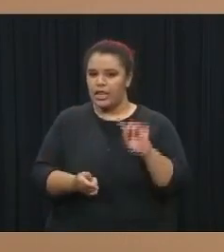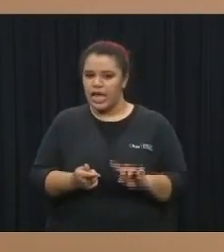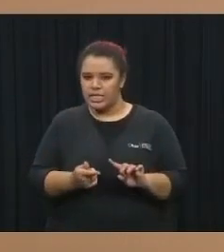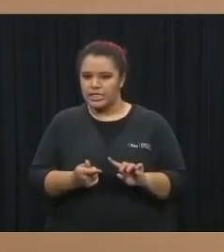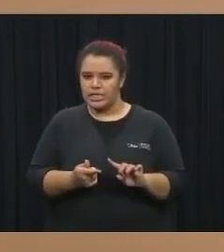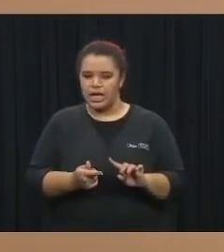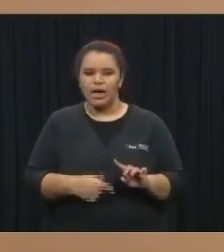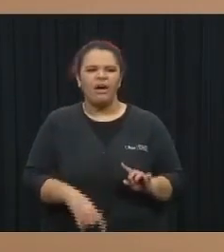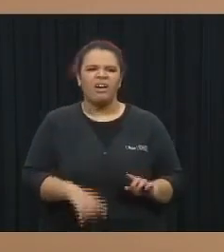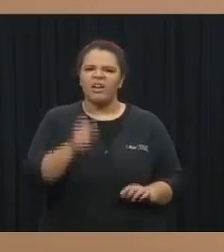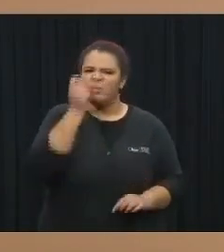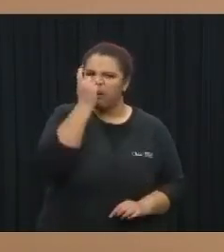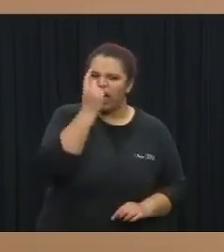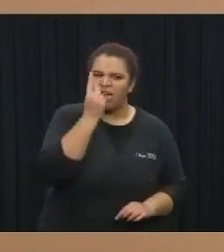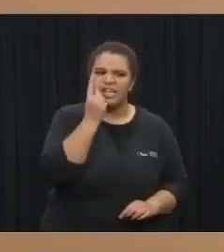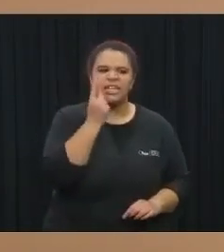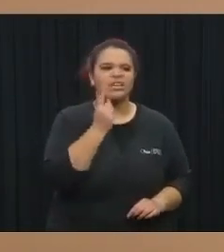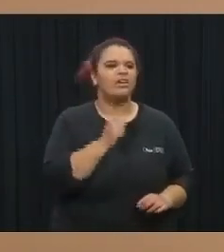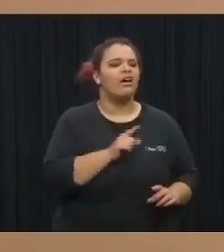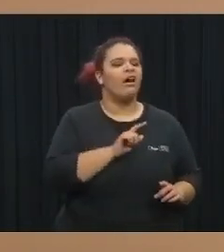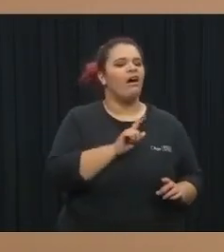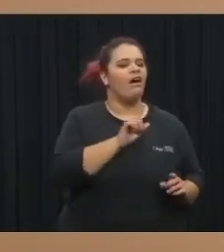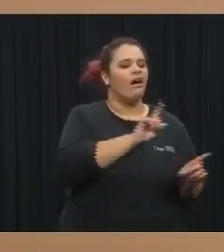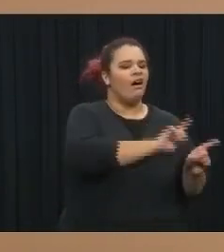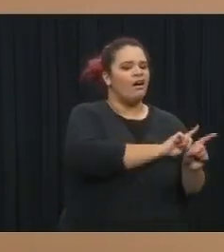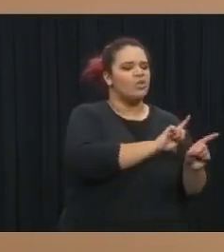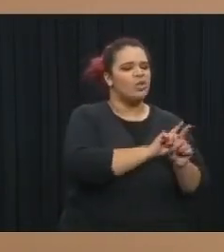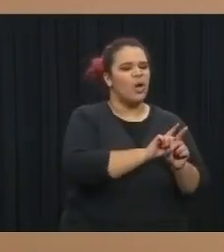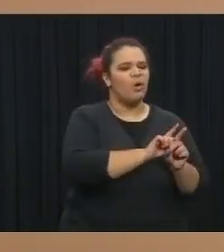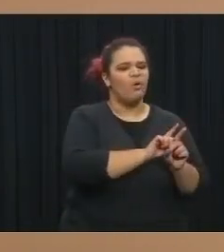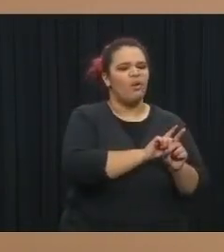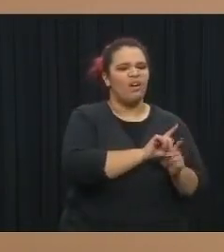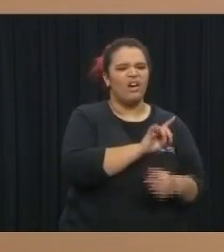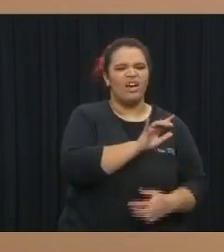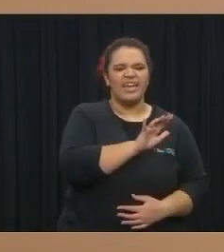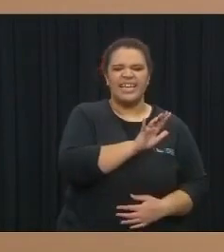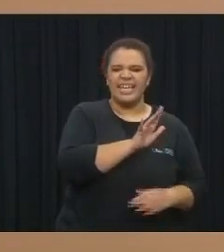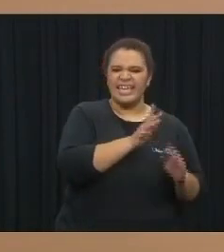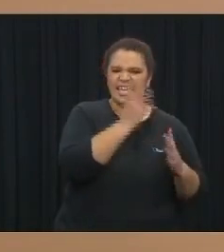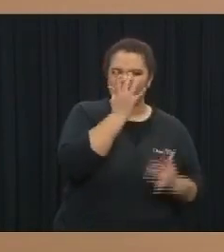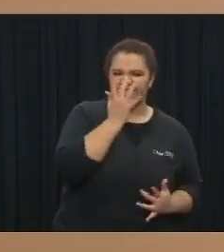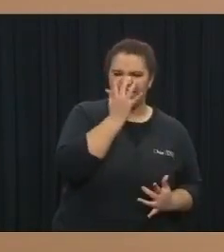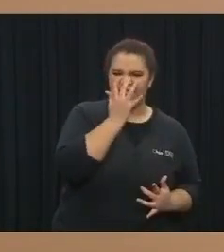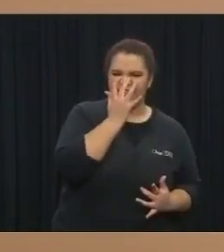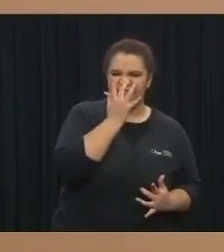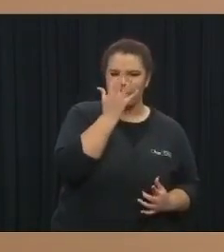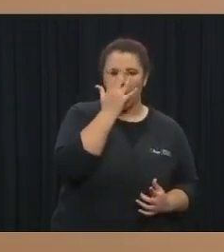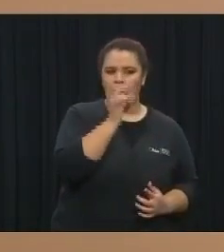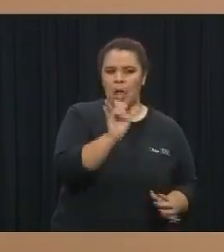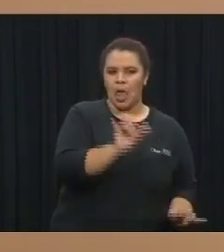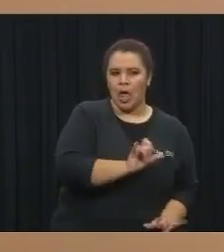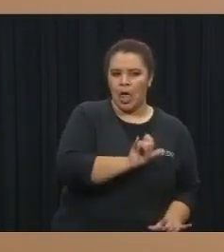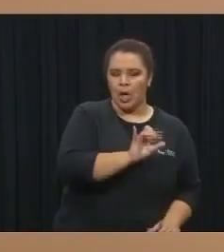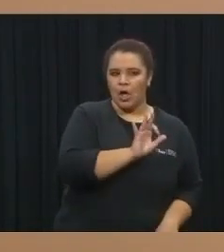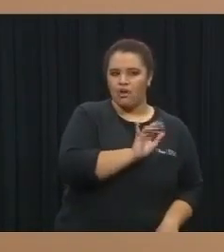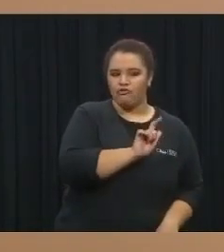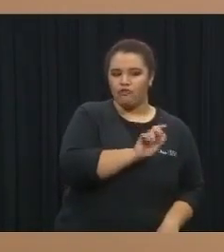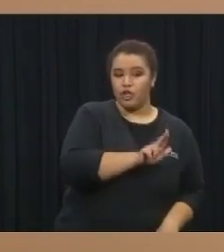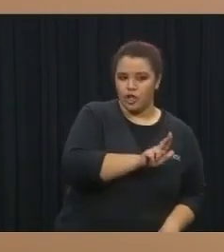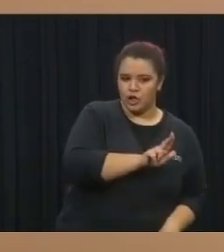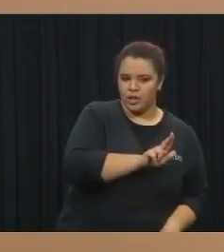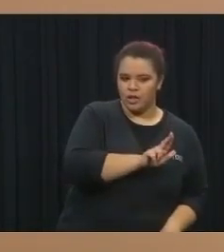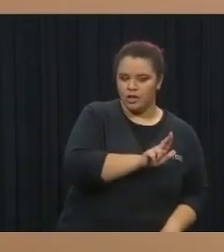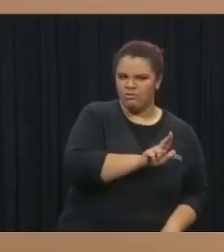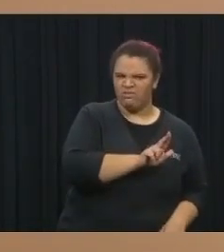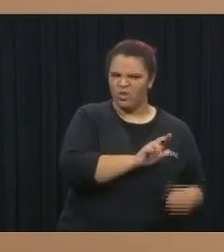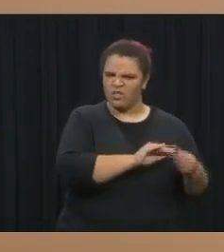going up. So these influenza-like illnesses, which I think could potentially be markers for